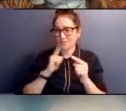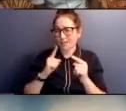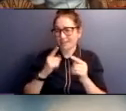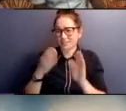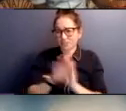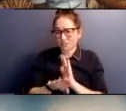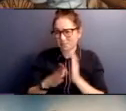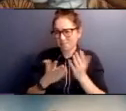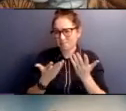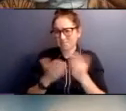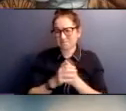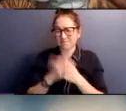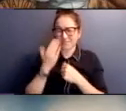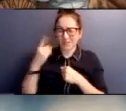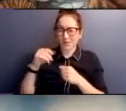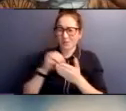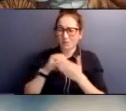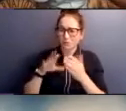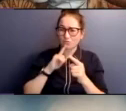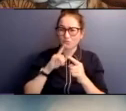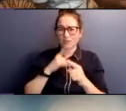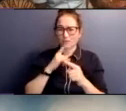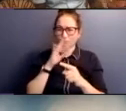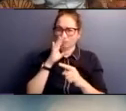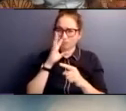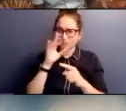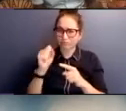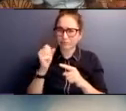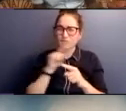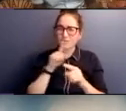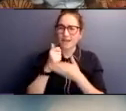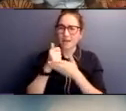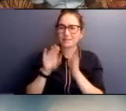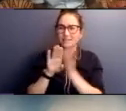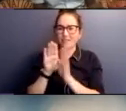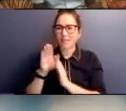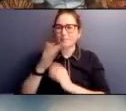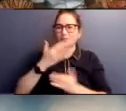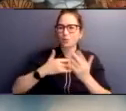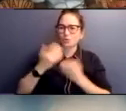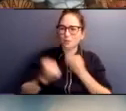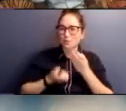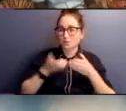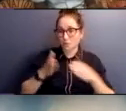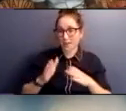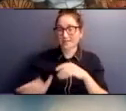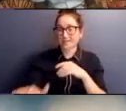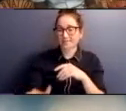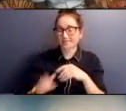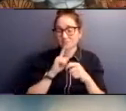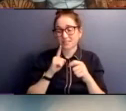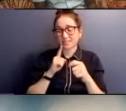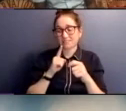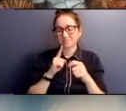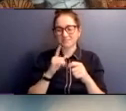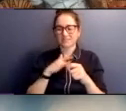inexpensive, gets the kids very involved, helps to develop them in all sorts of social emotional ways. And I think it's very